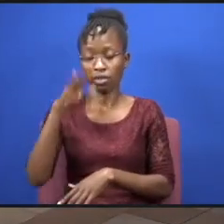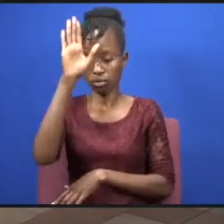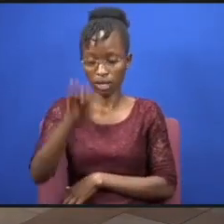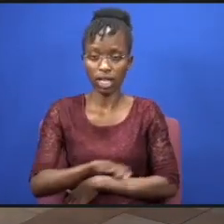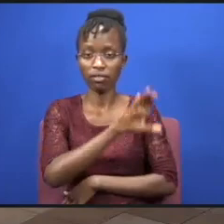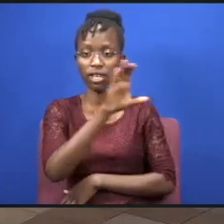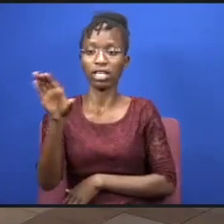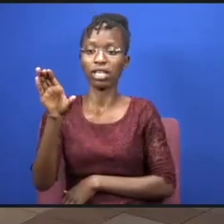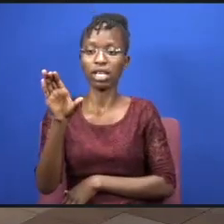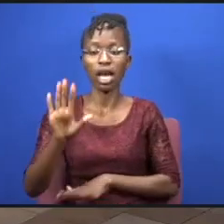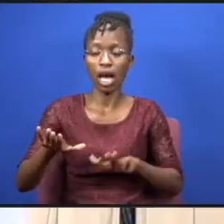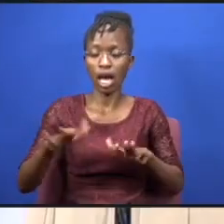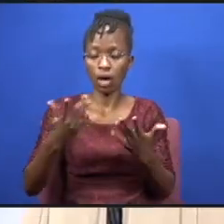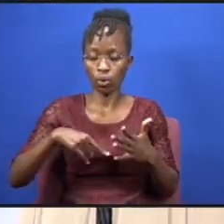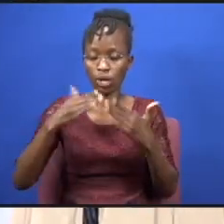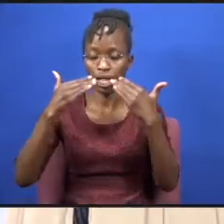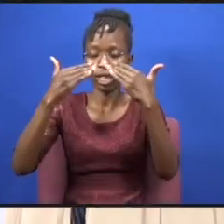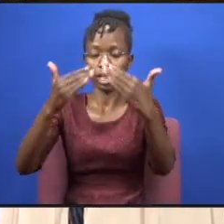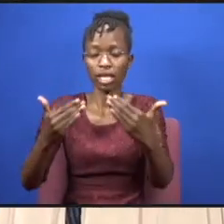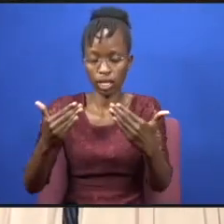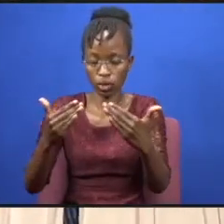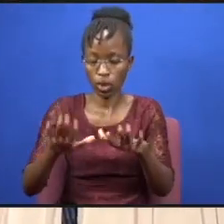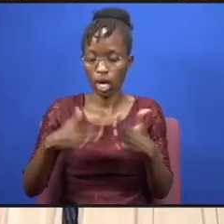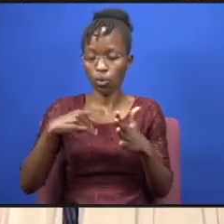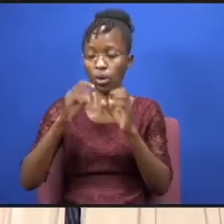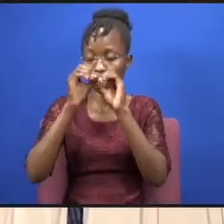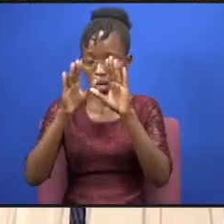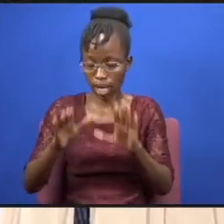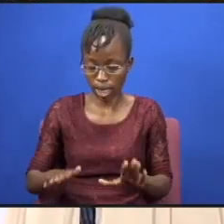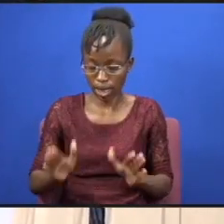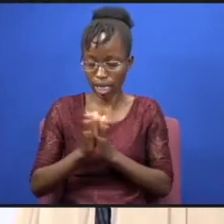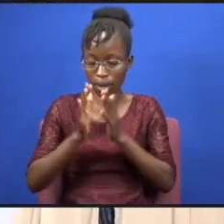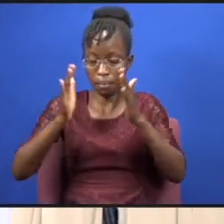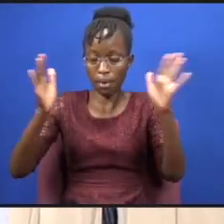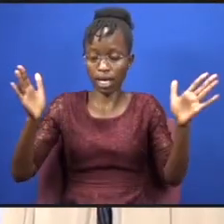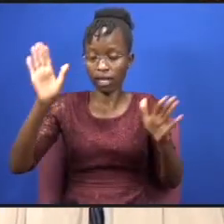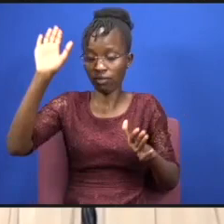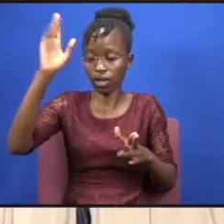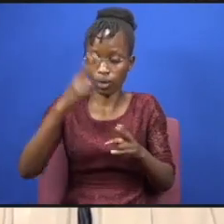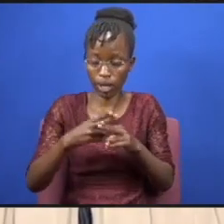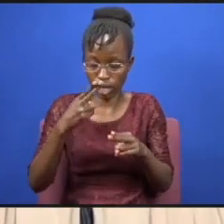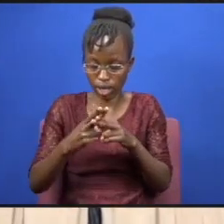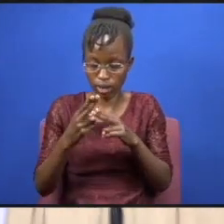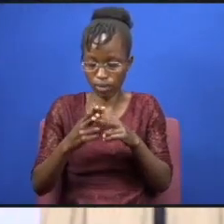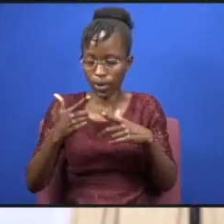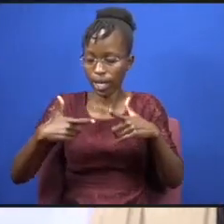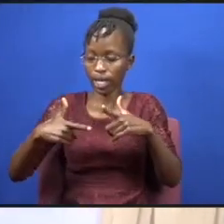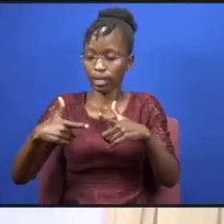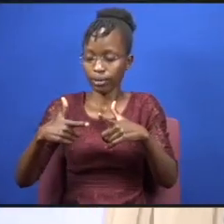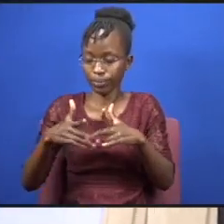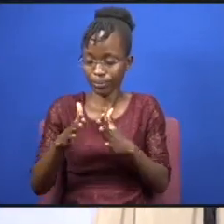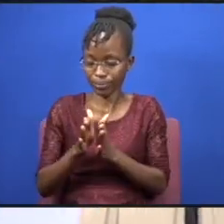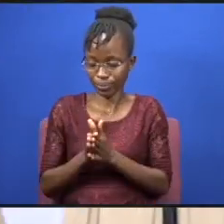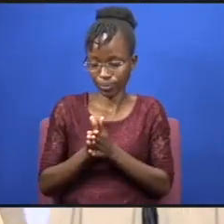Calvary, how we thank you, how we bless and magnify your name.